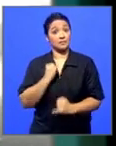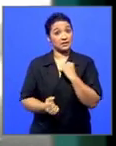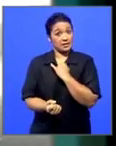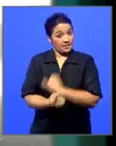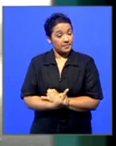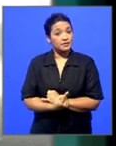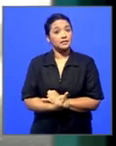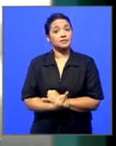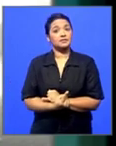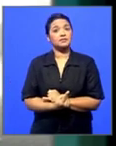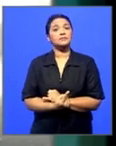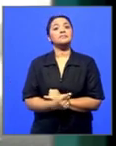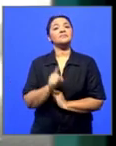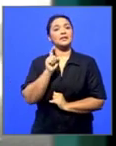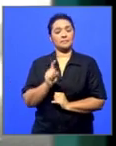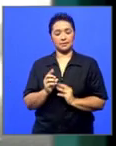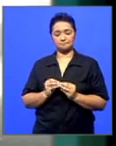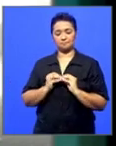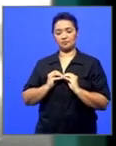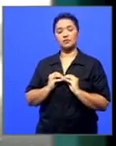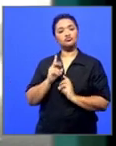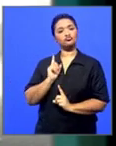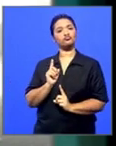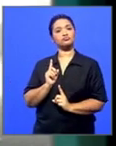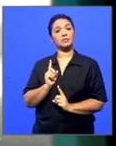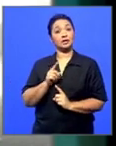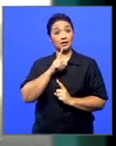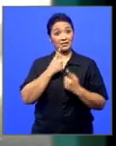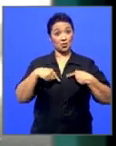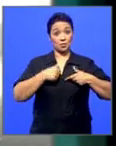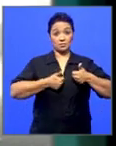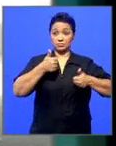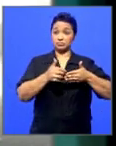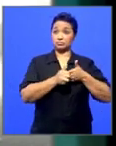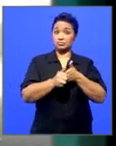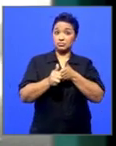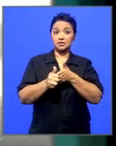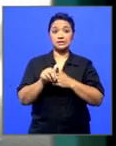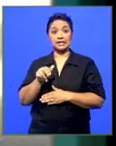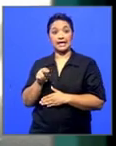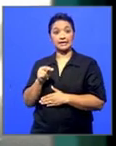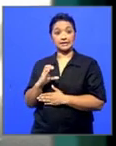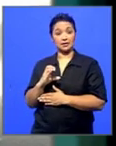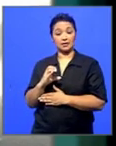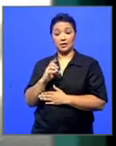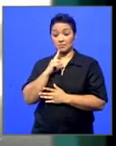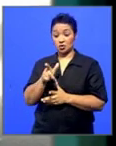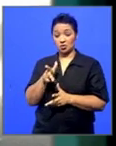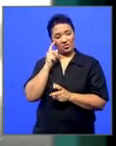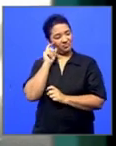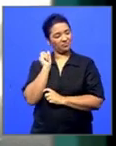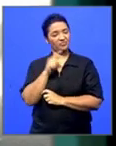mistakes, you must correct us as leaders of this great movement, the African National Congress. And if we don't